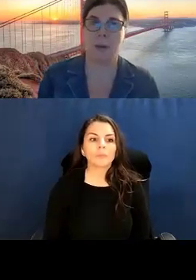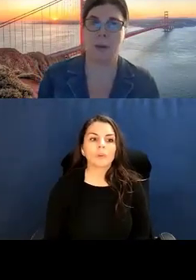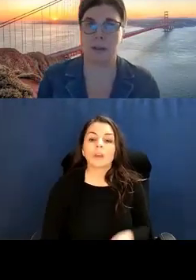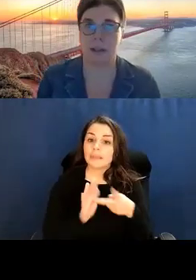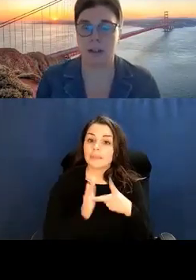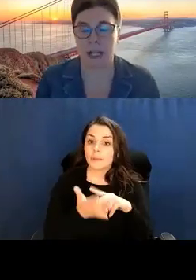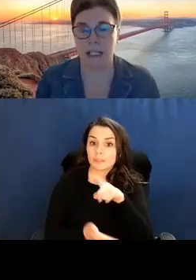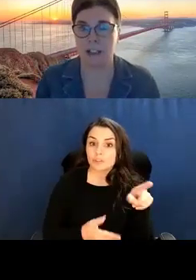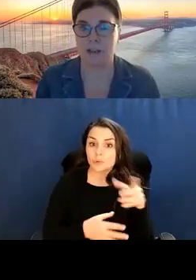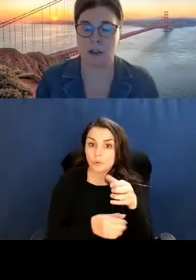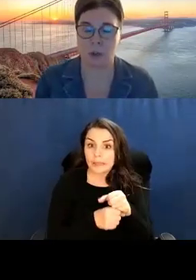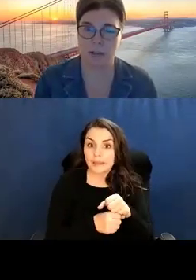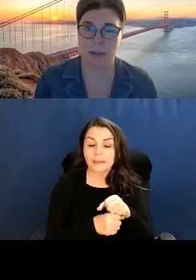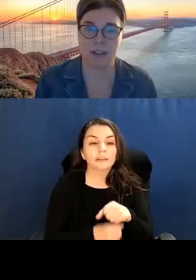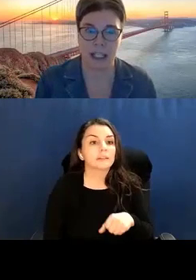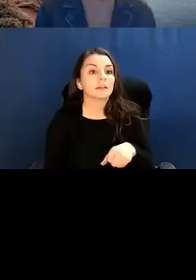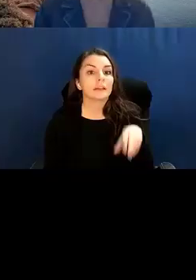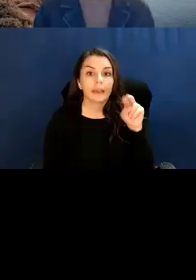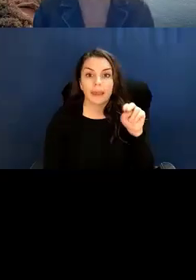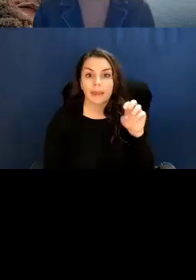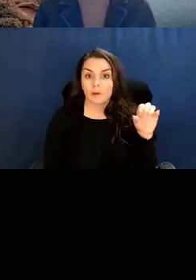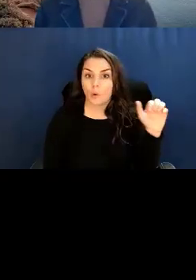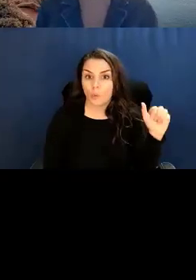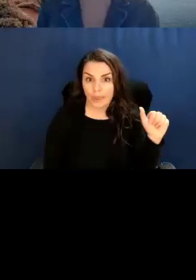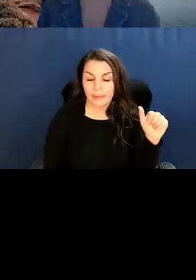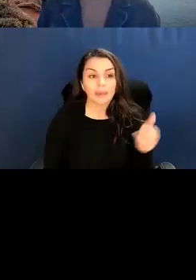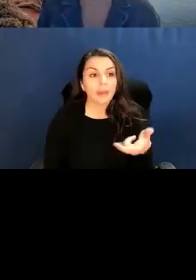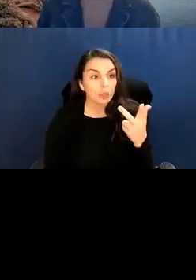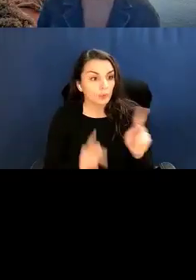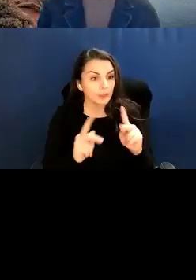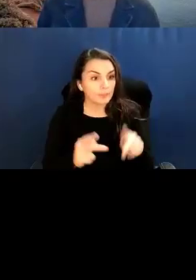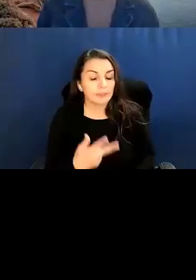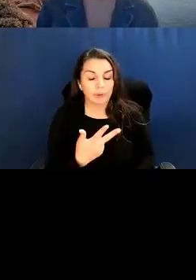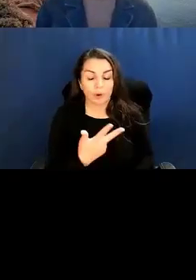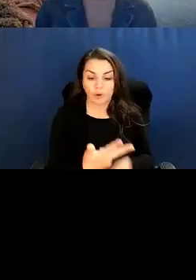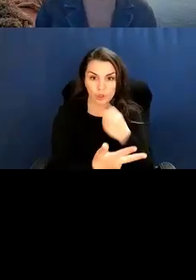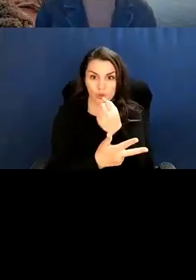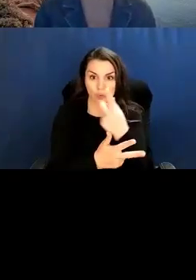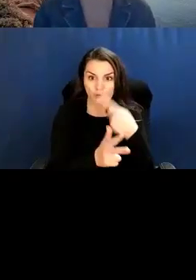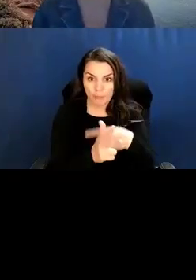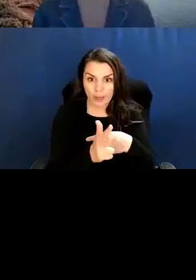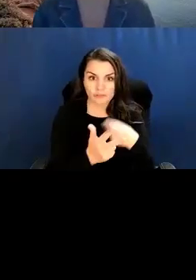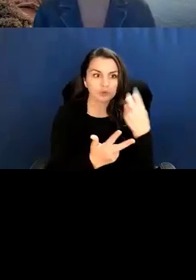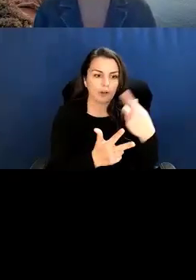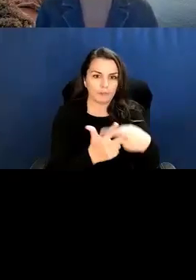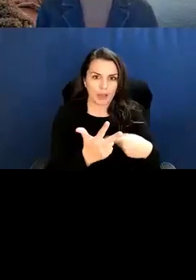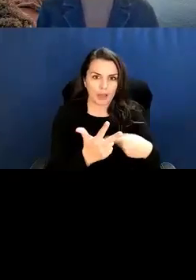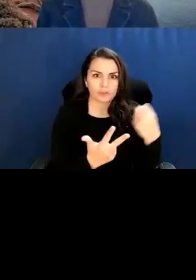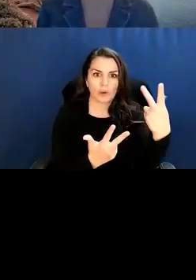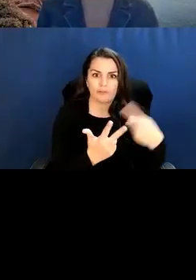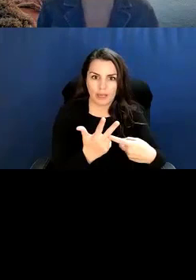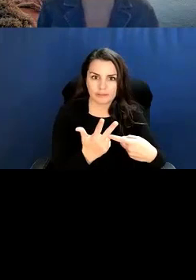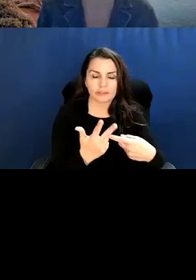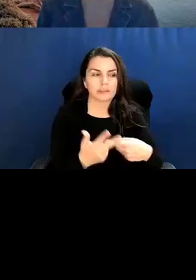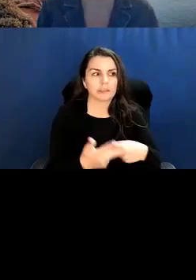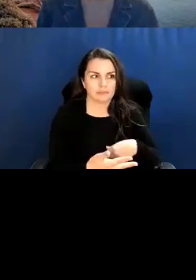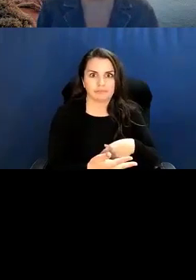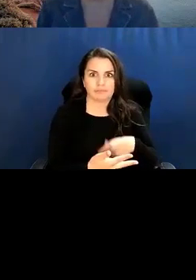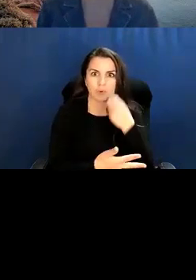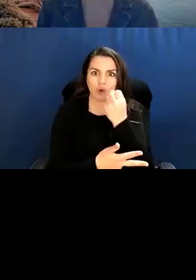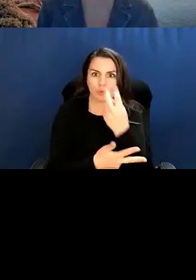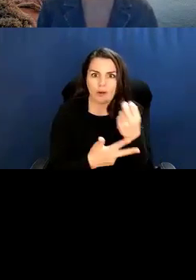So many of our ICs adhere to the concept of training slots versus training months. What do I mean by